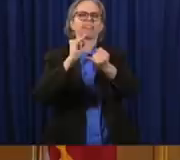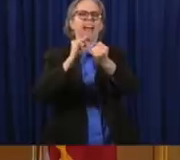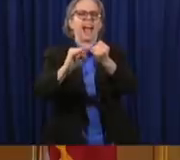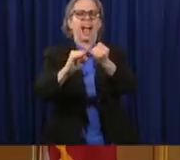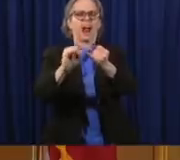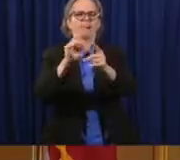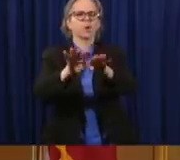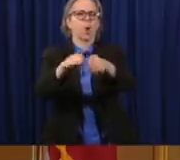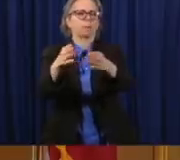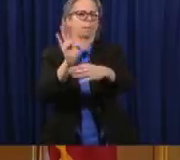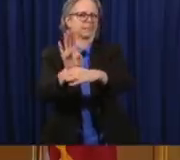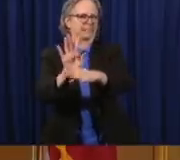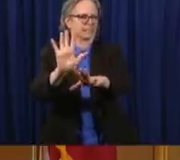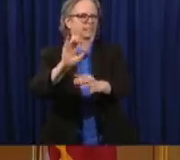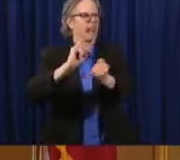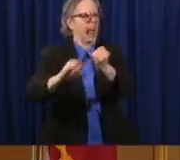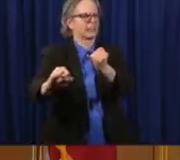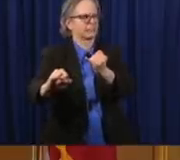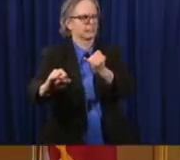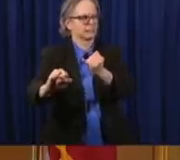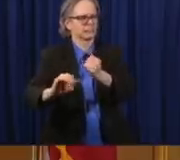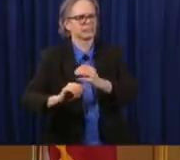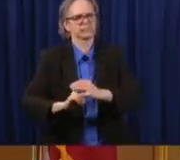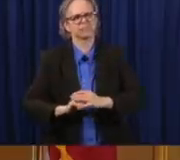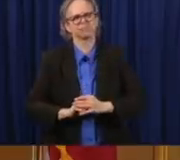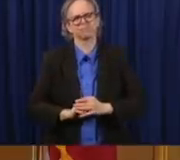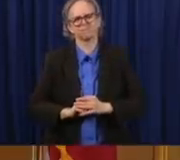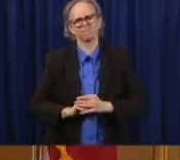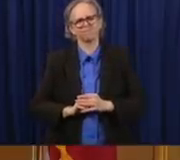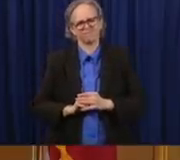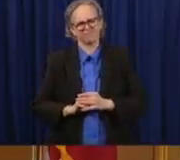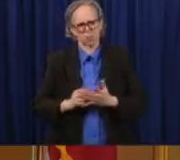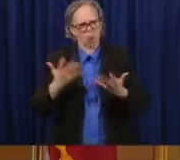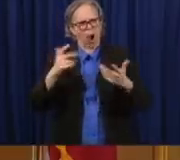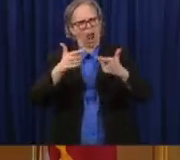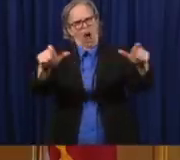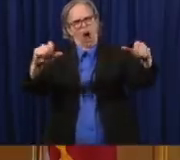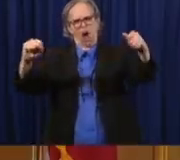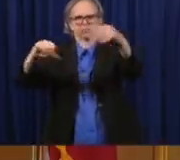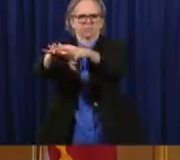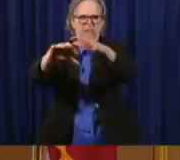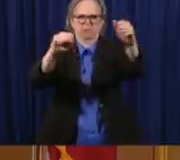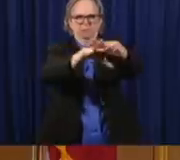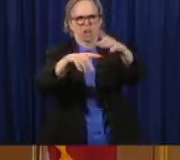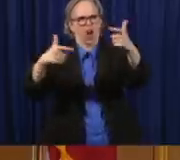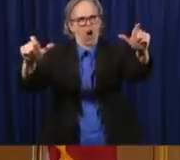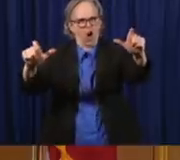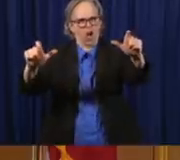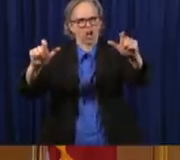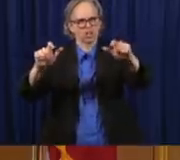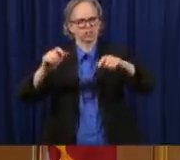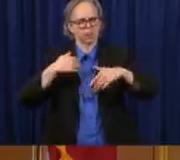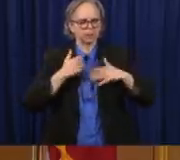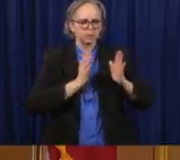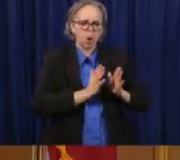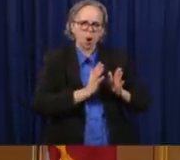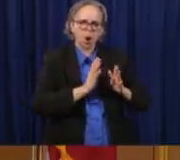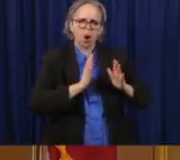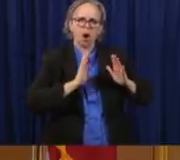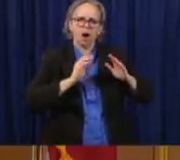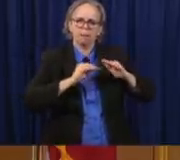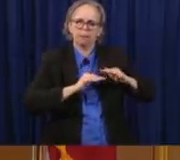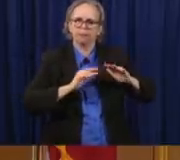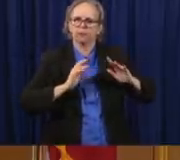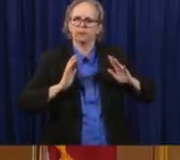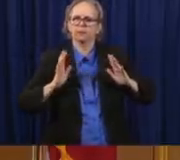is groups coming together. And again, while we want to be able to provide safe places